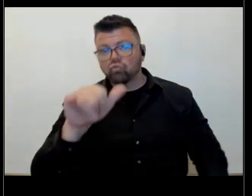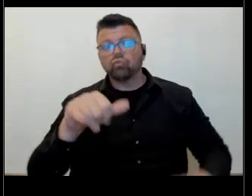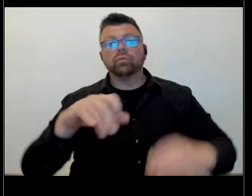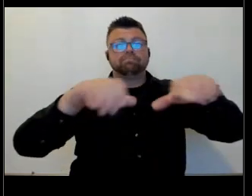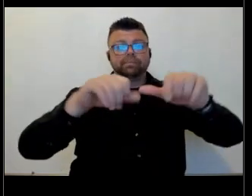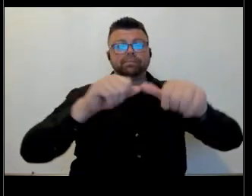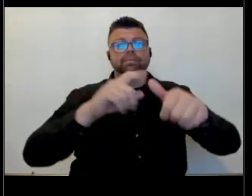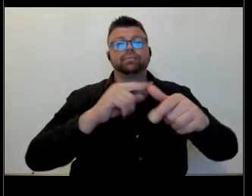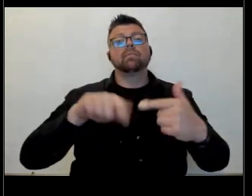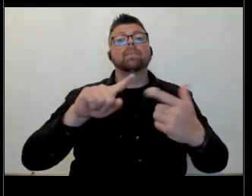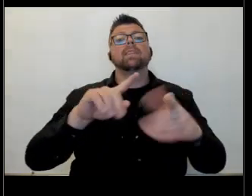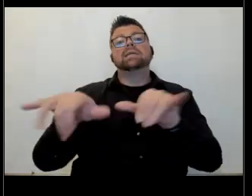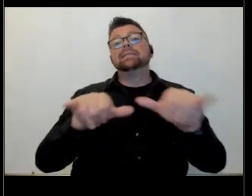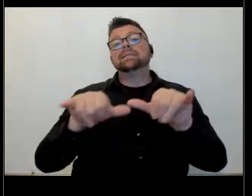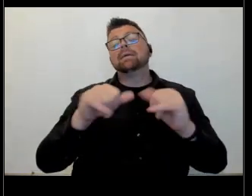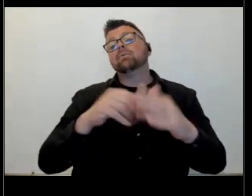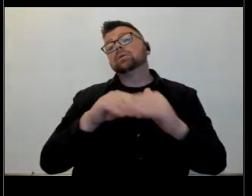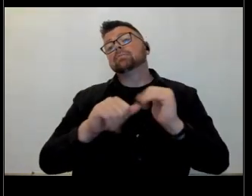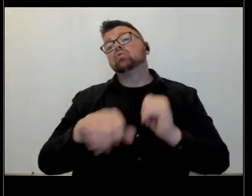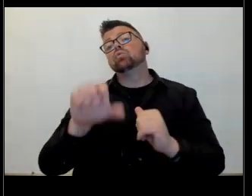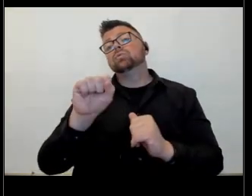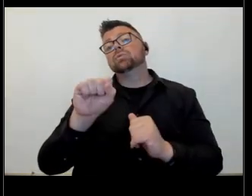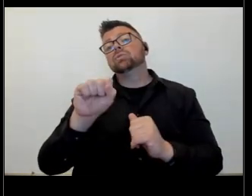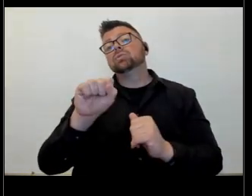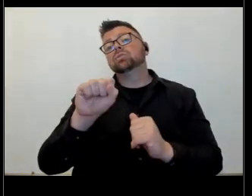a standard accessible stall,